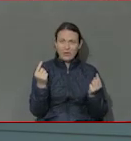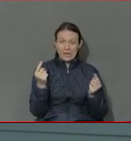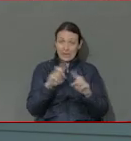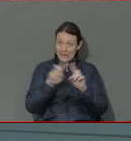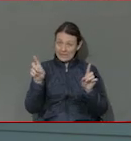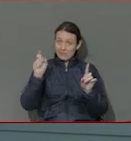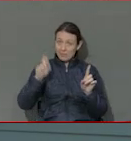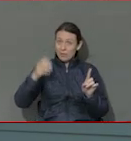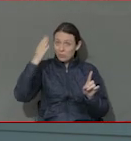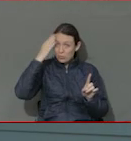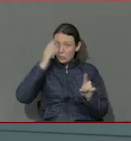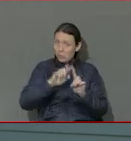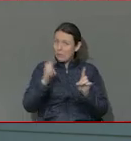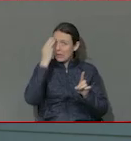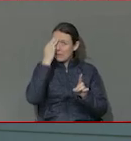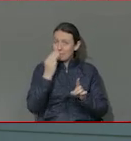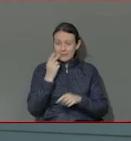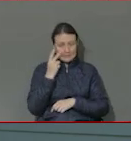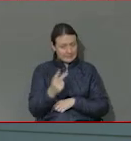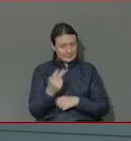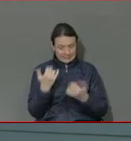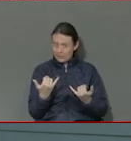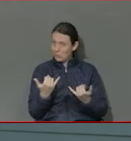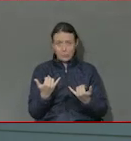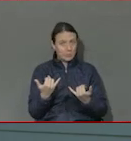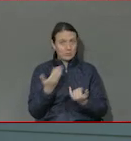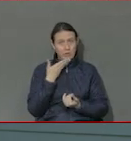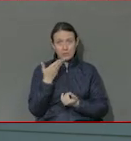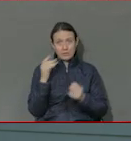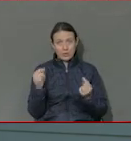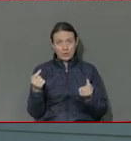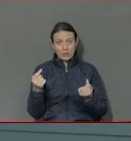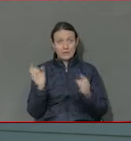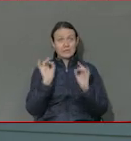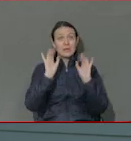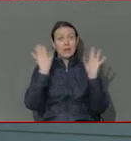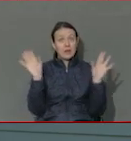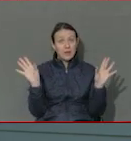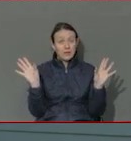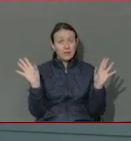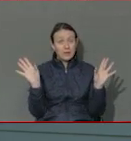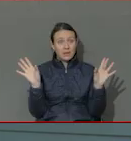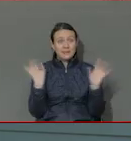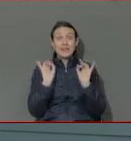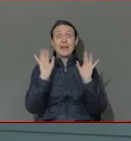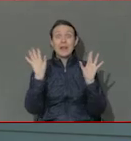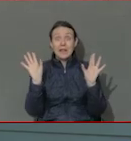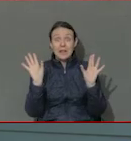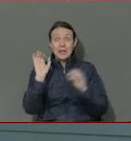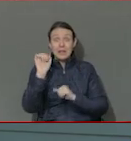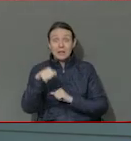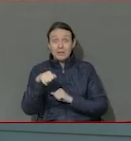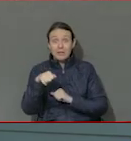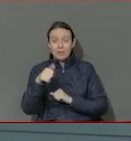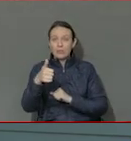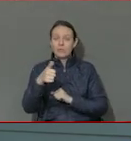know. Is it clear? Is it clear, ladies and gentlemen? Then look